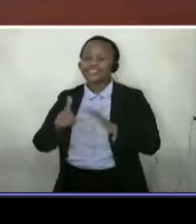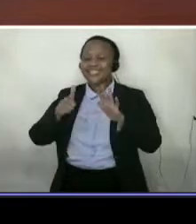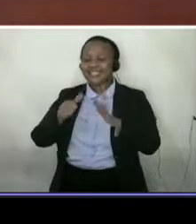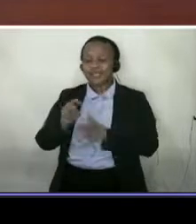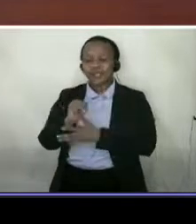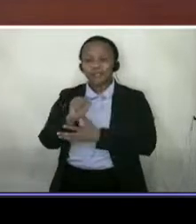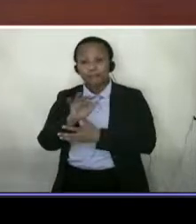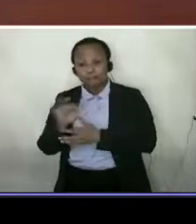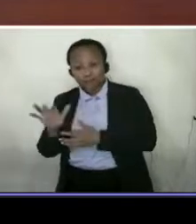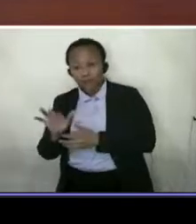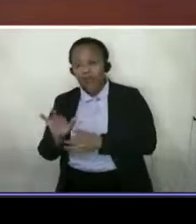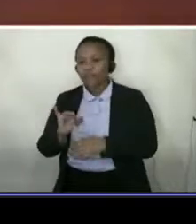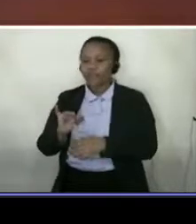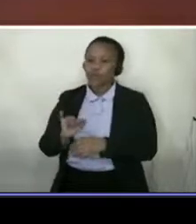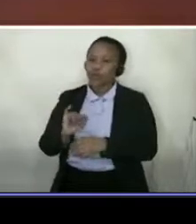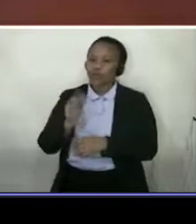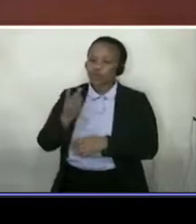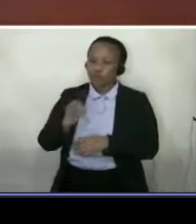the